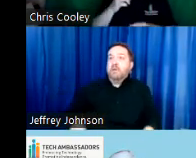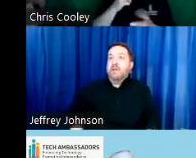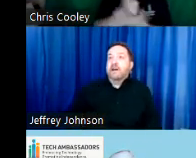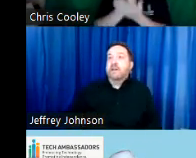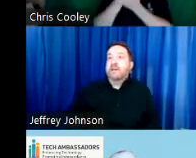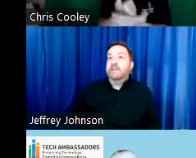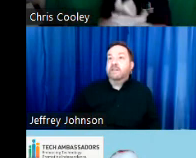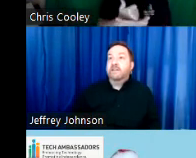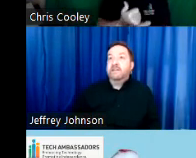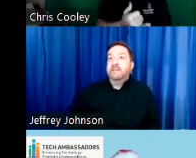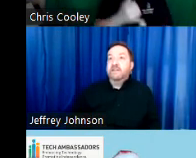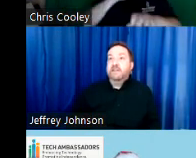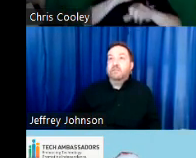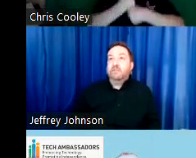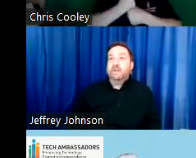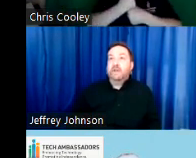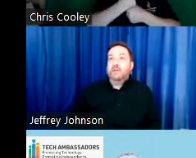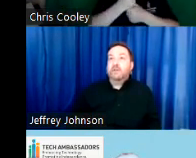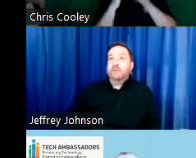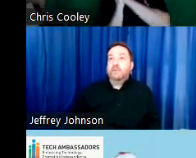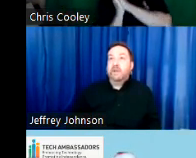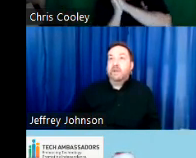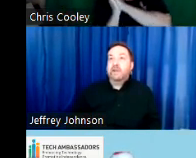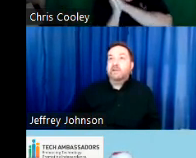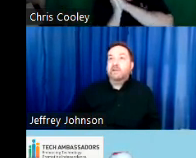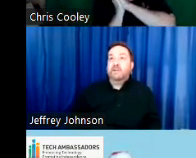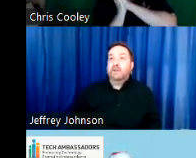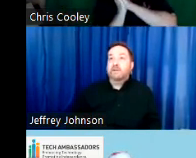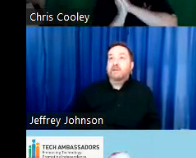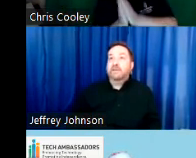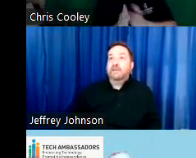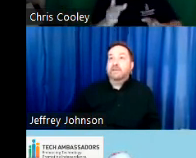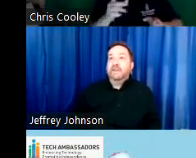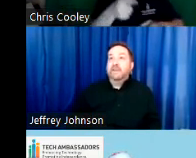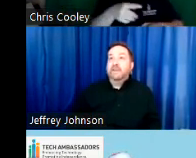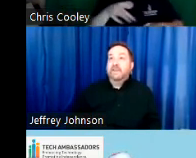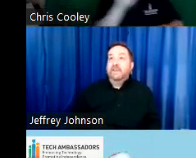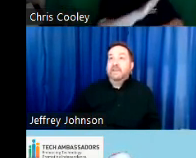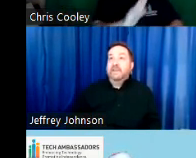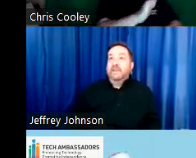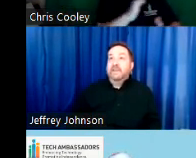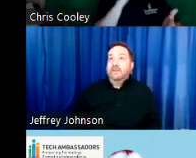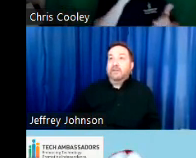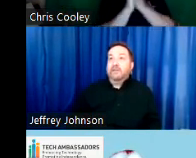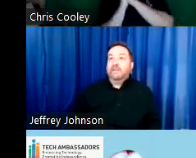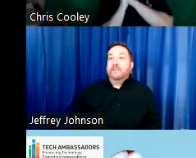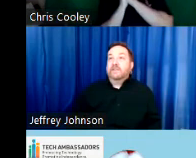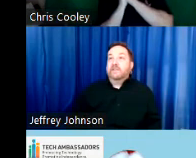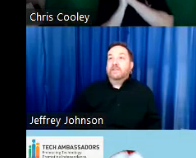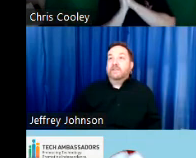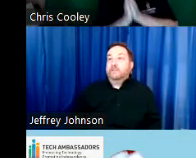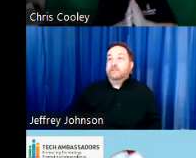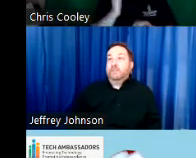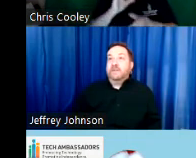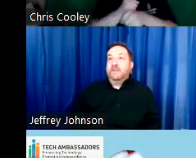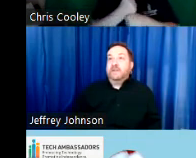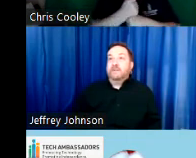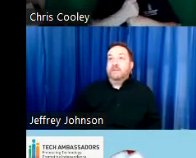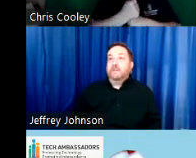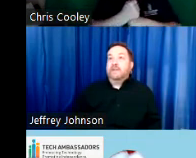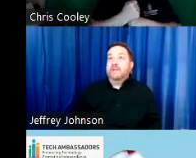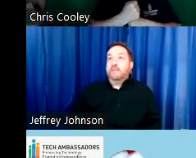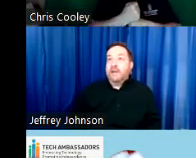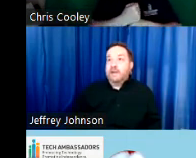Oh yeah, yeah. It really helps make, you know, your